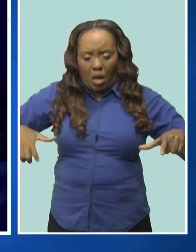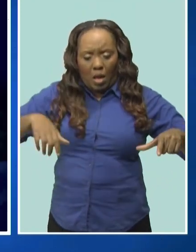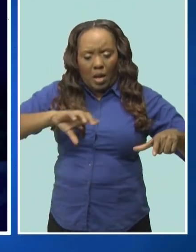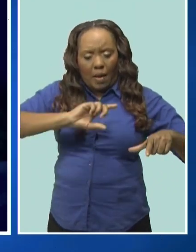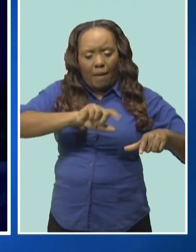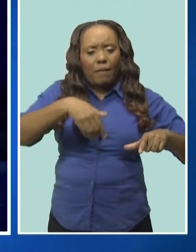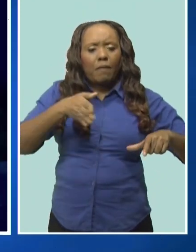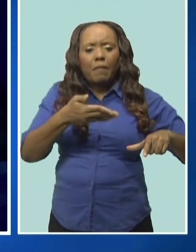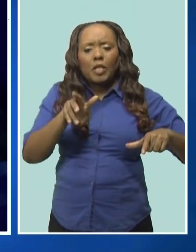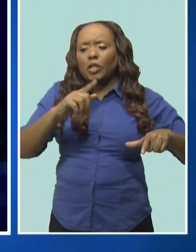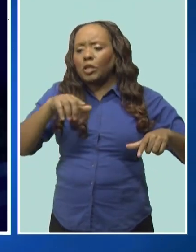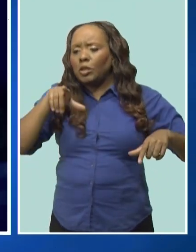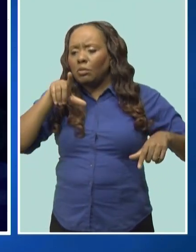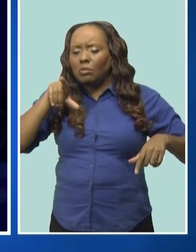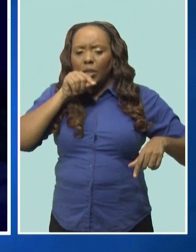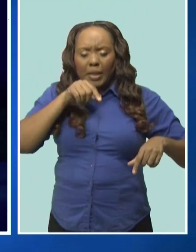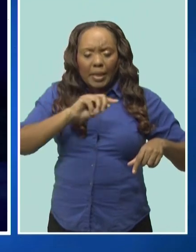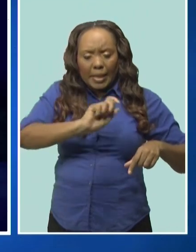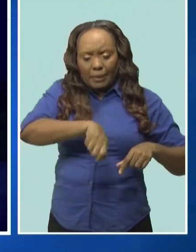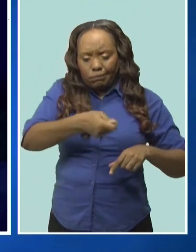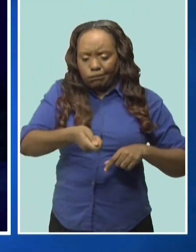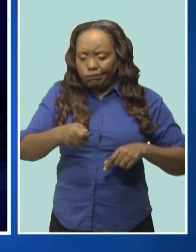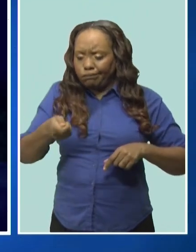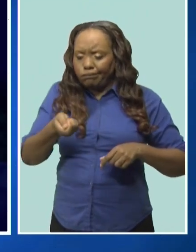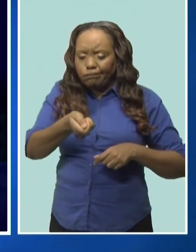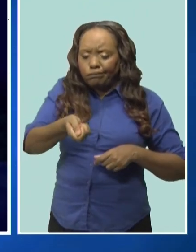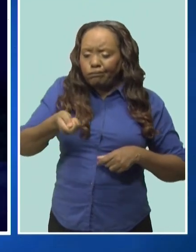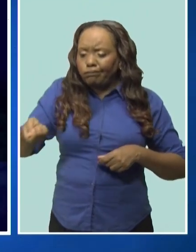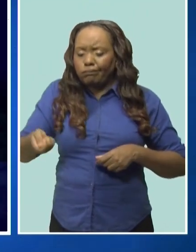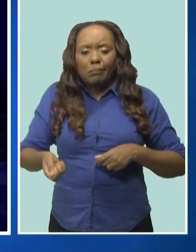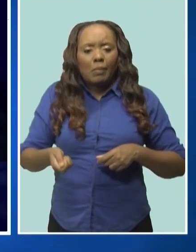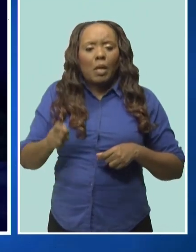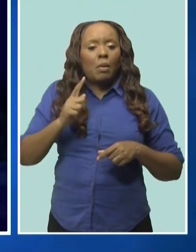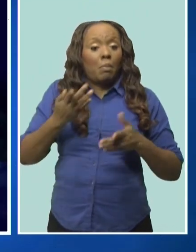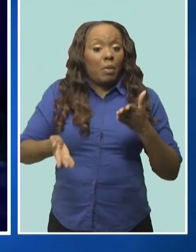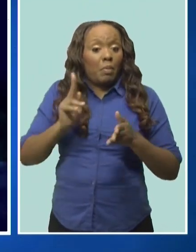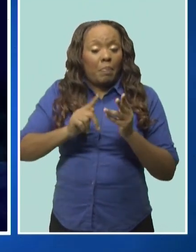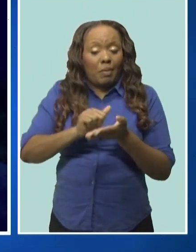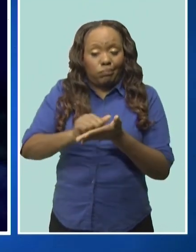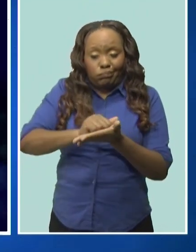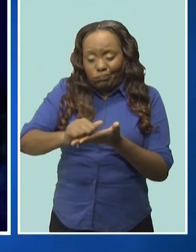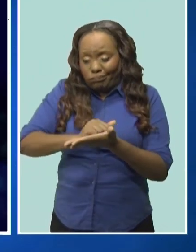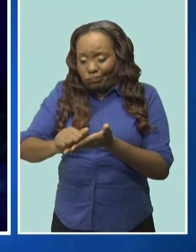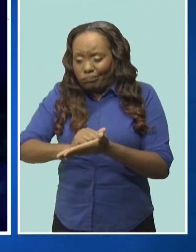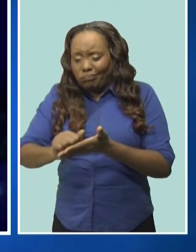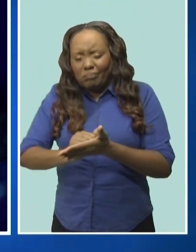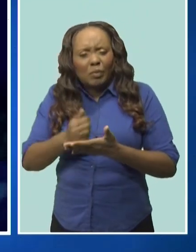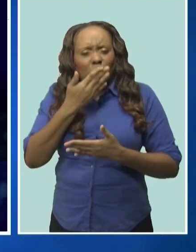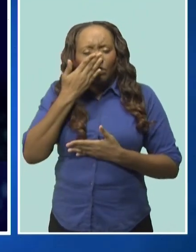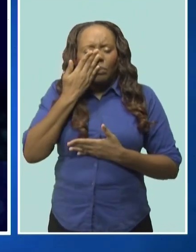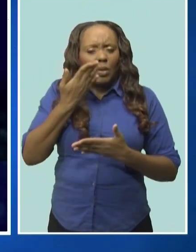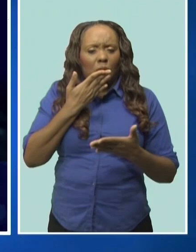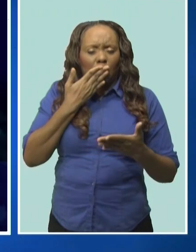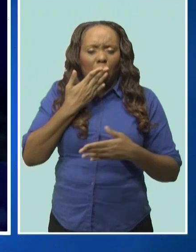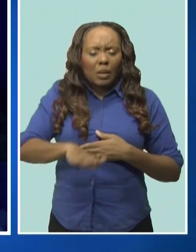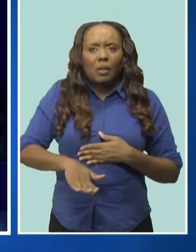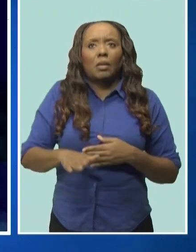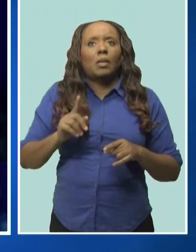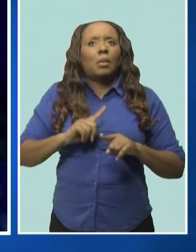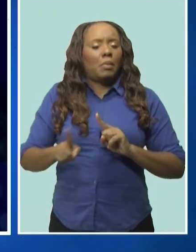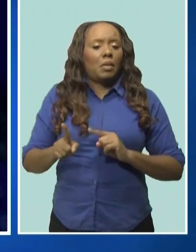space. With time, the decaying matter will create an odor and contribute to the smell that